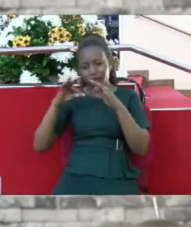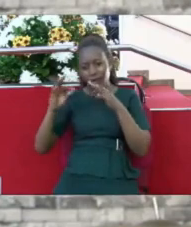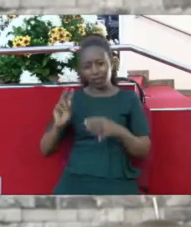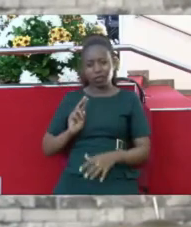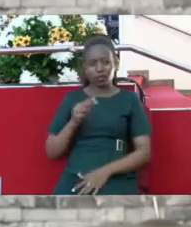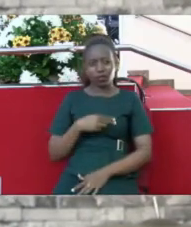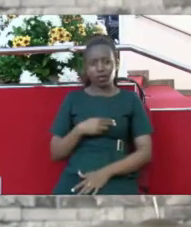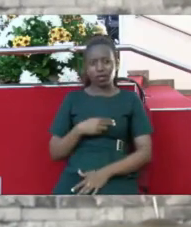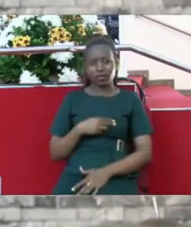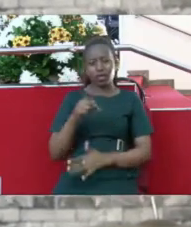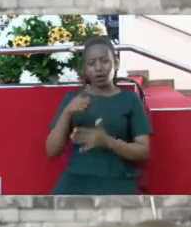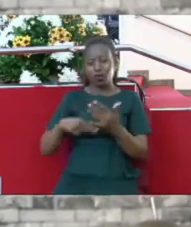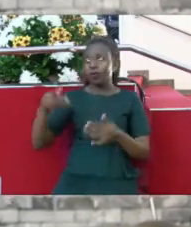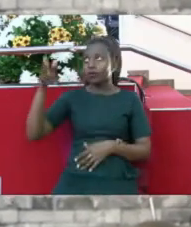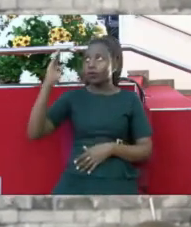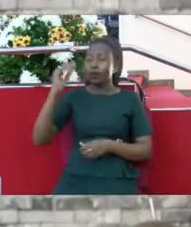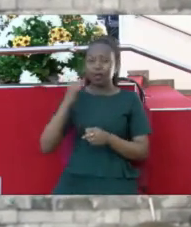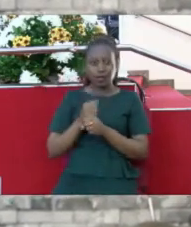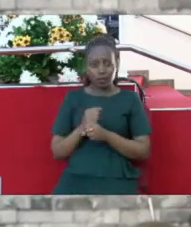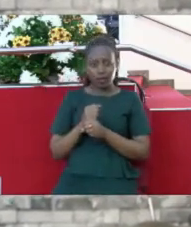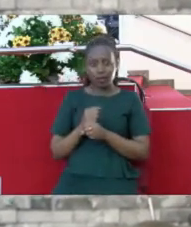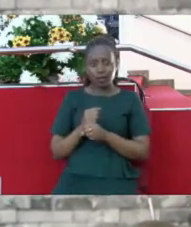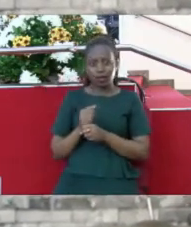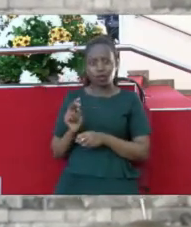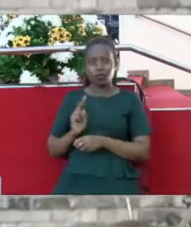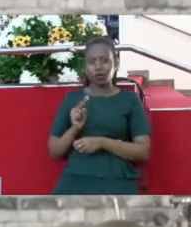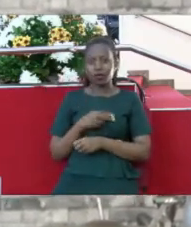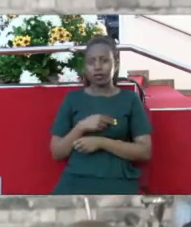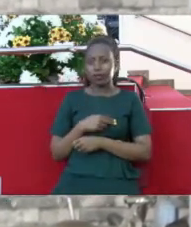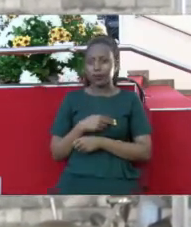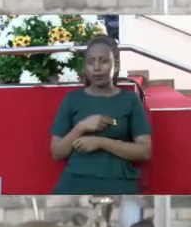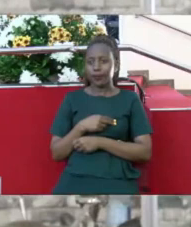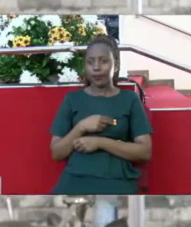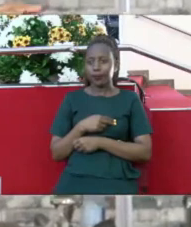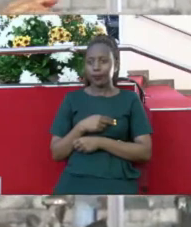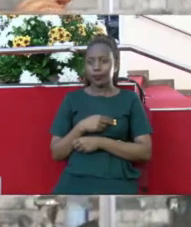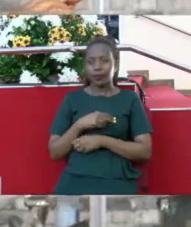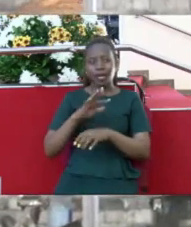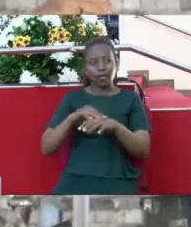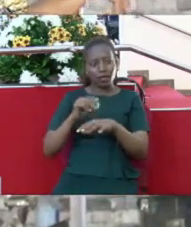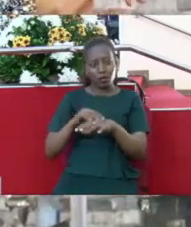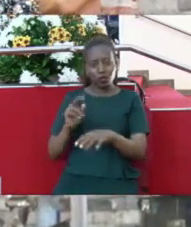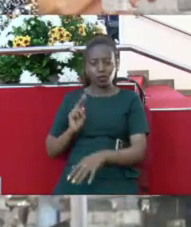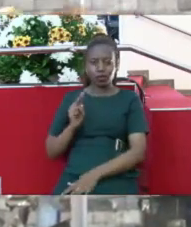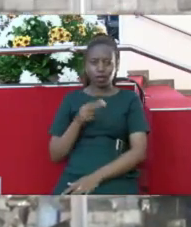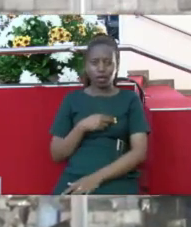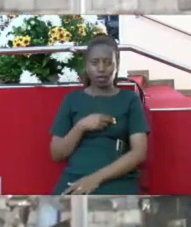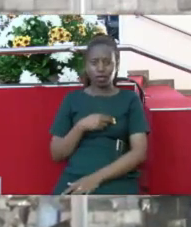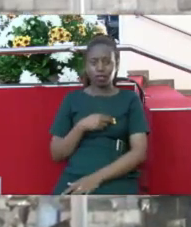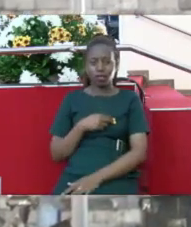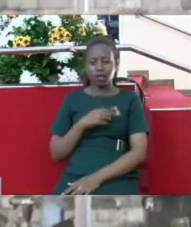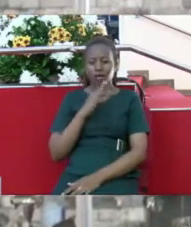for us. Paulo anatuelezea yale mambo ambayo Mungu ametutendea kama mashahidi. And he calls us to go and be witnesses. Na